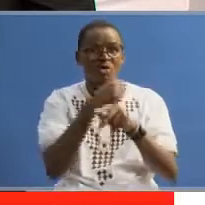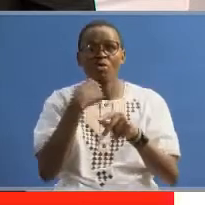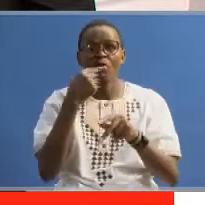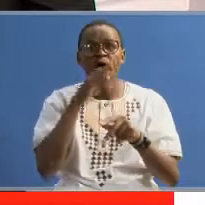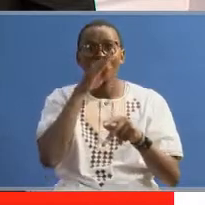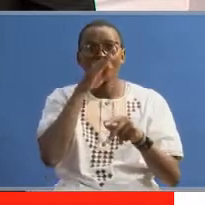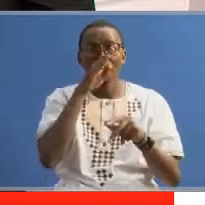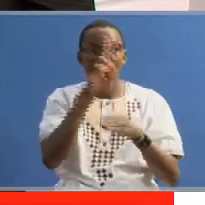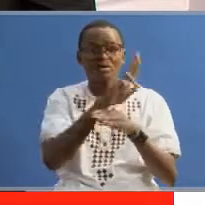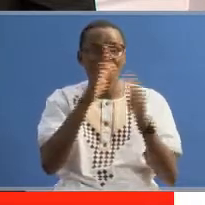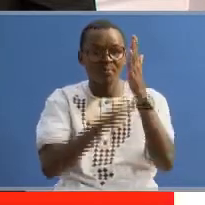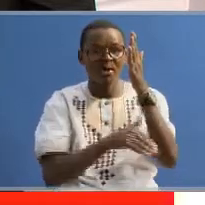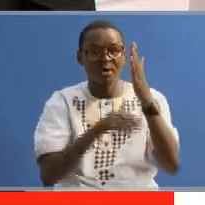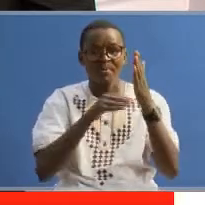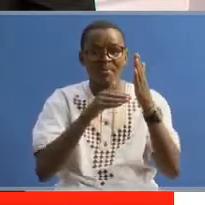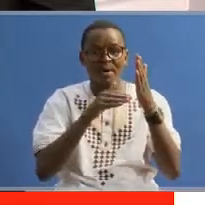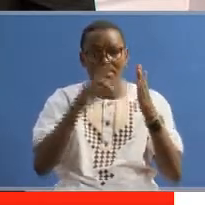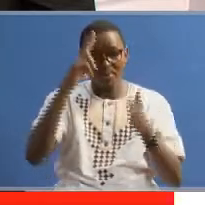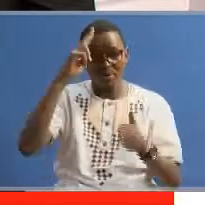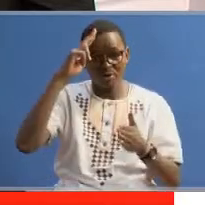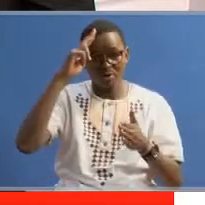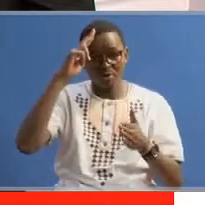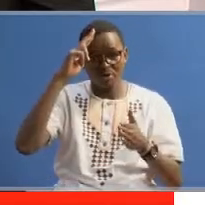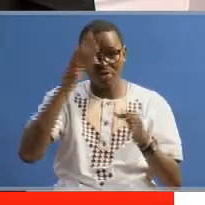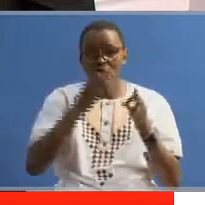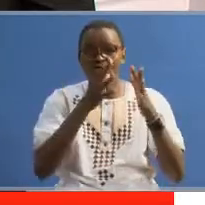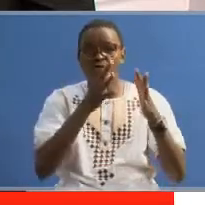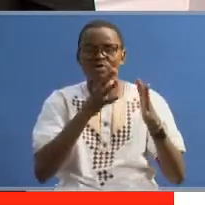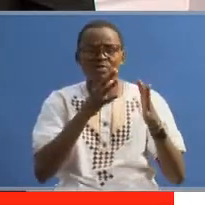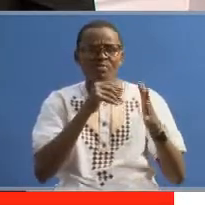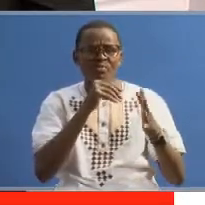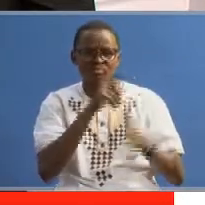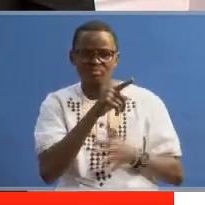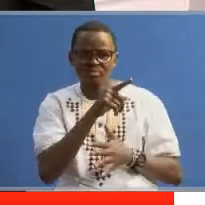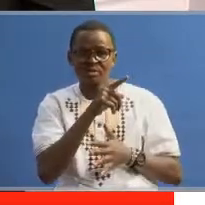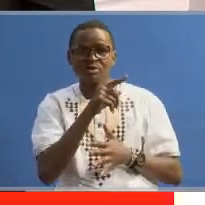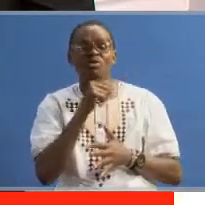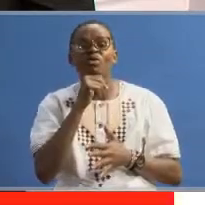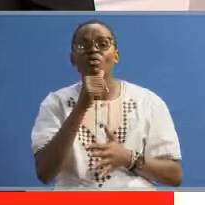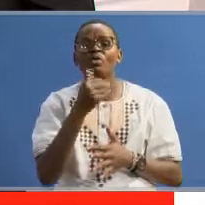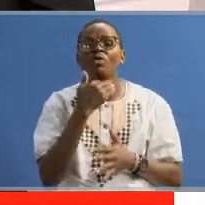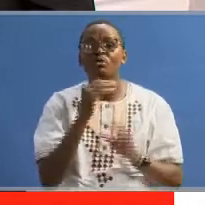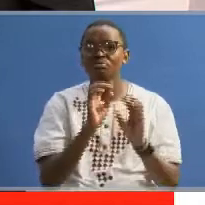been abused by police officers. And because this police officer did not want